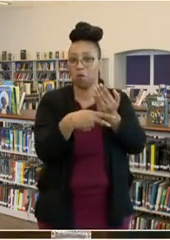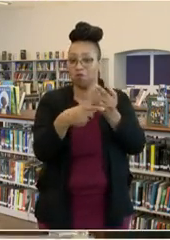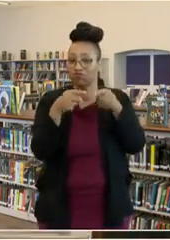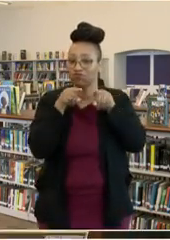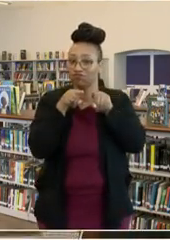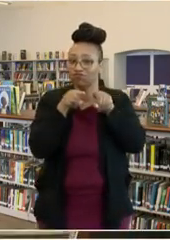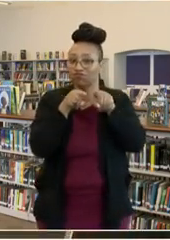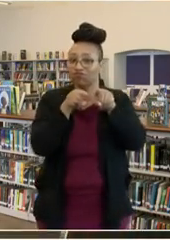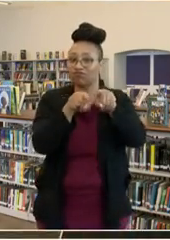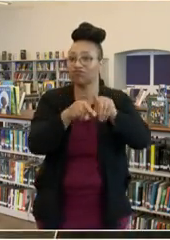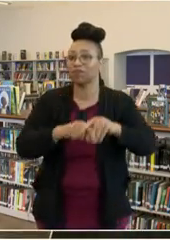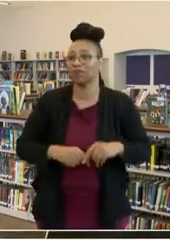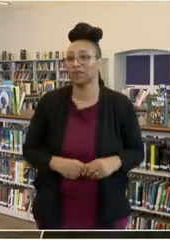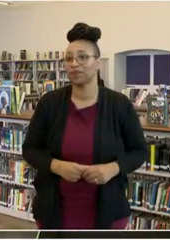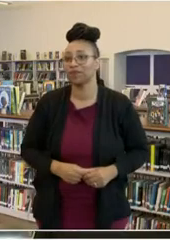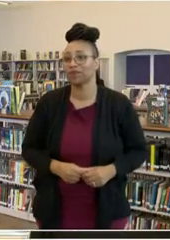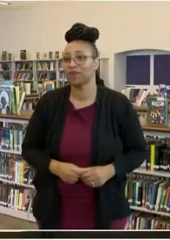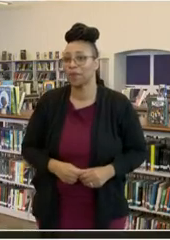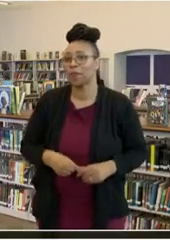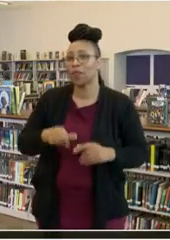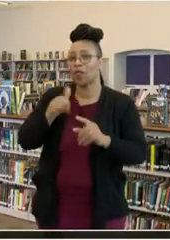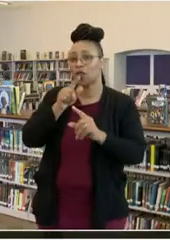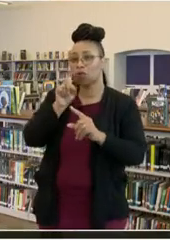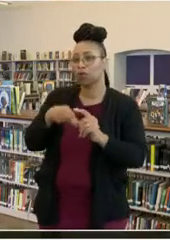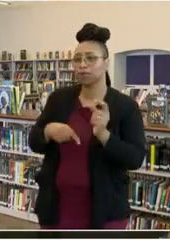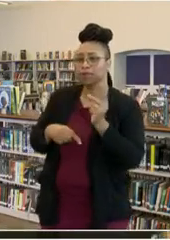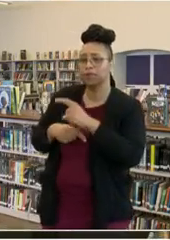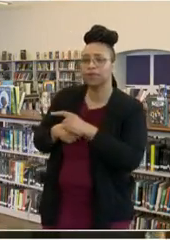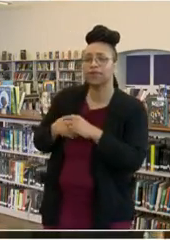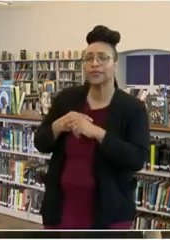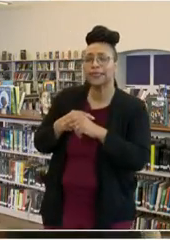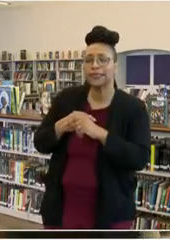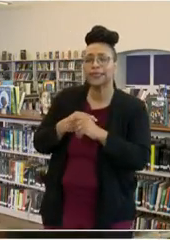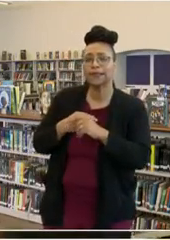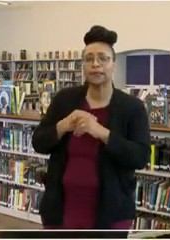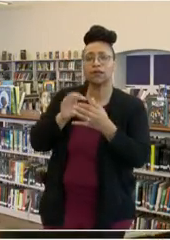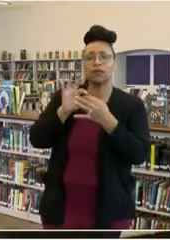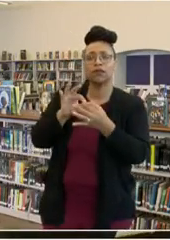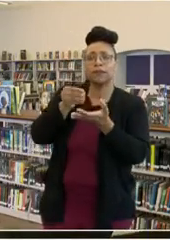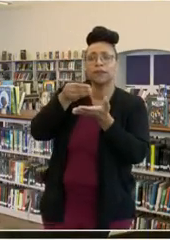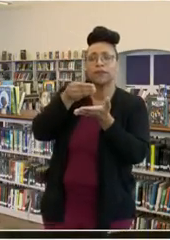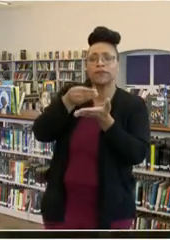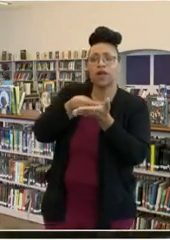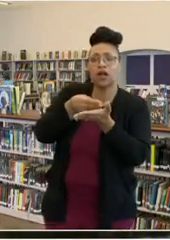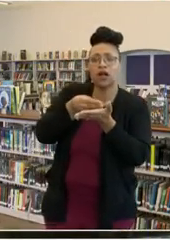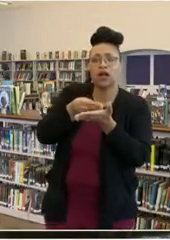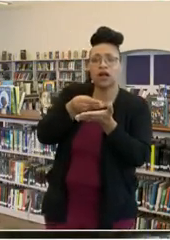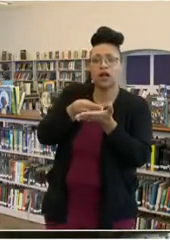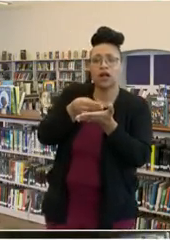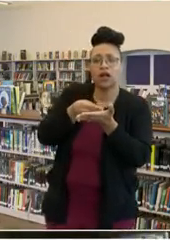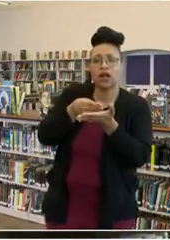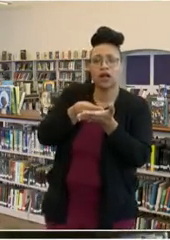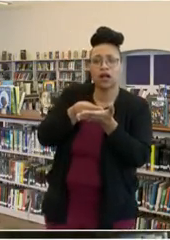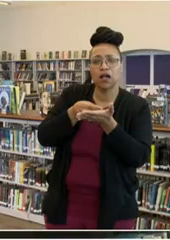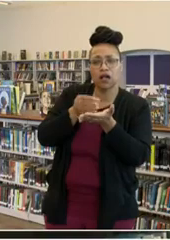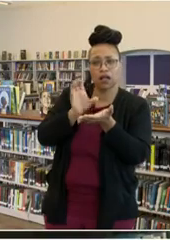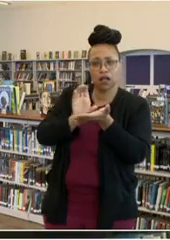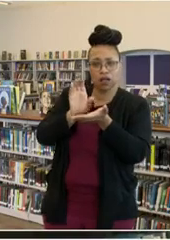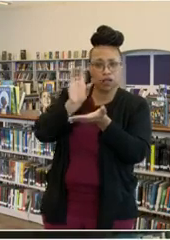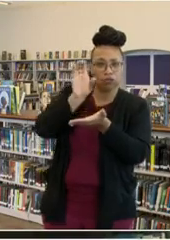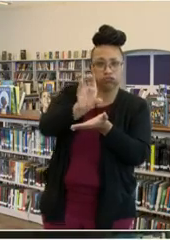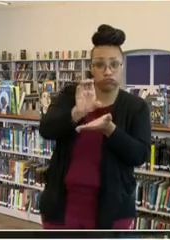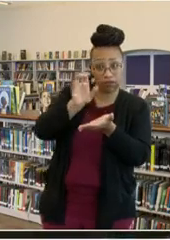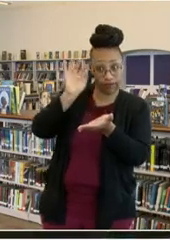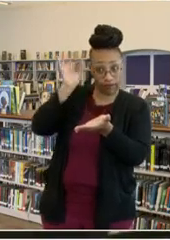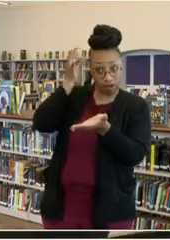I have a few questions. First, is this funding, sorry, back here, is this federal ESSER money, or is this local funding, or a